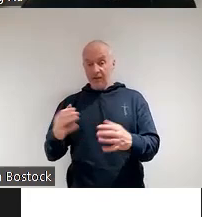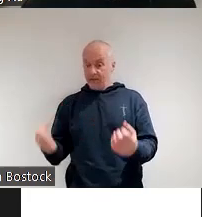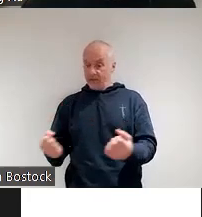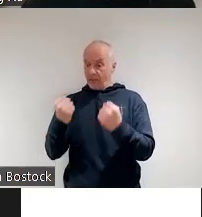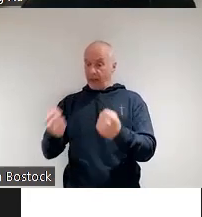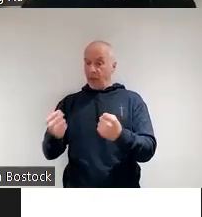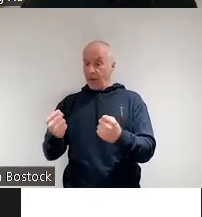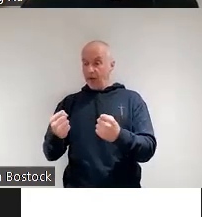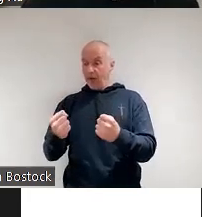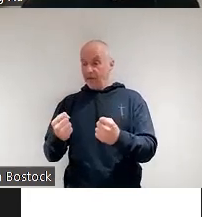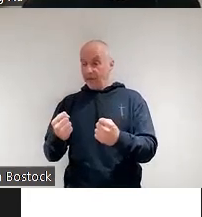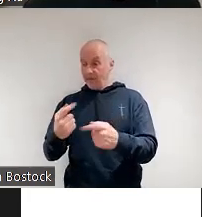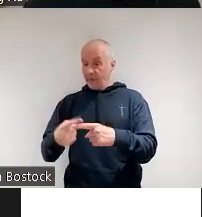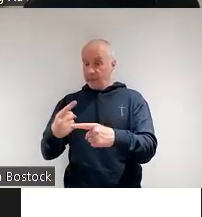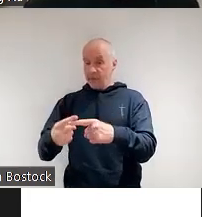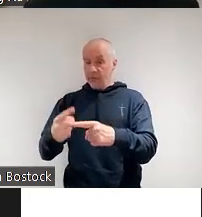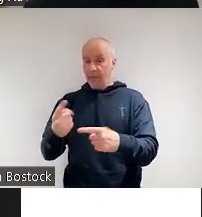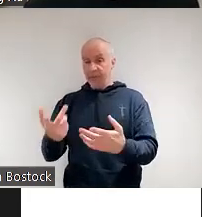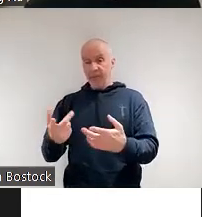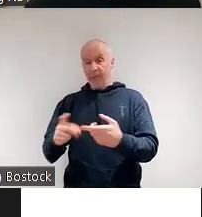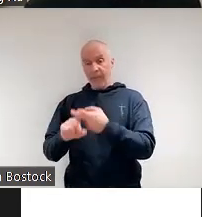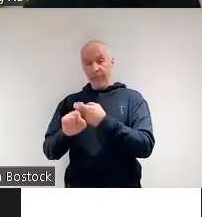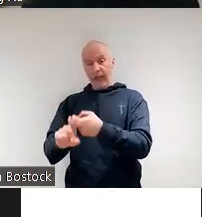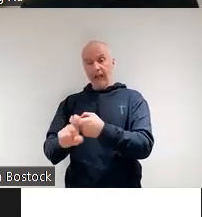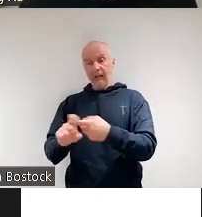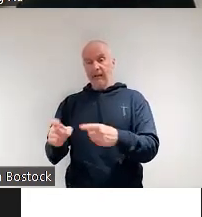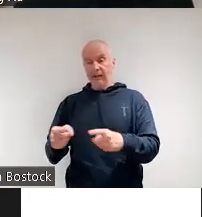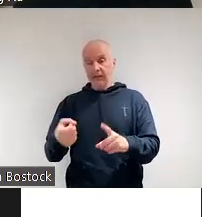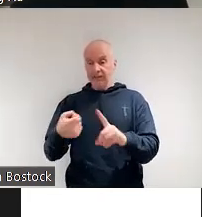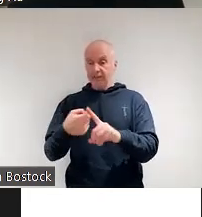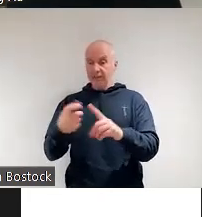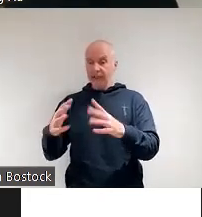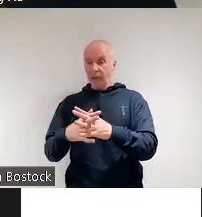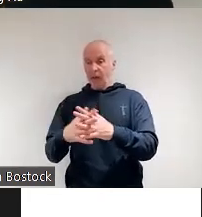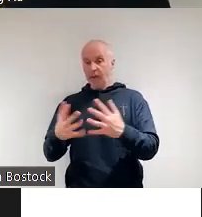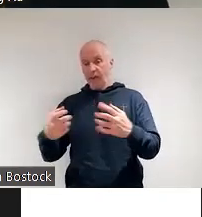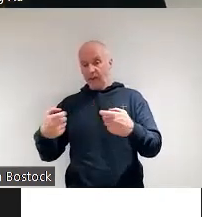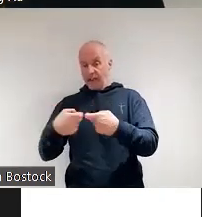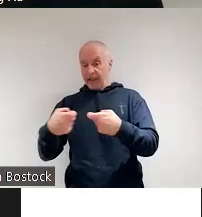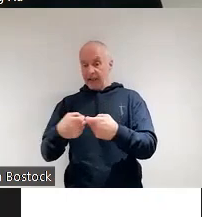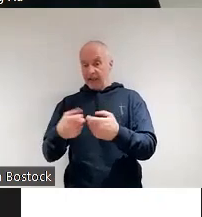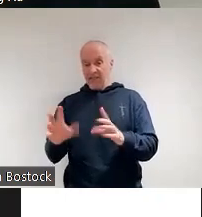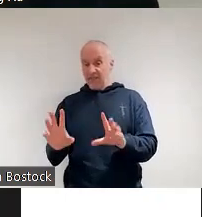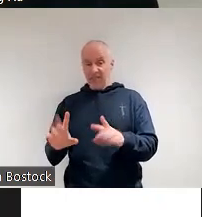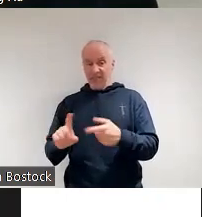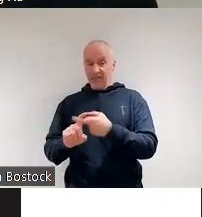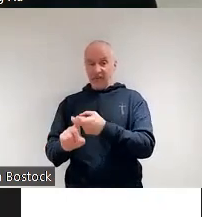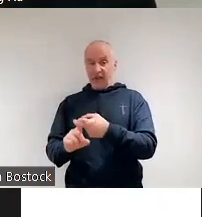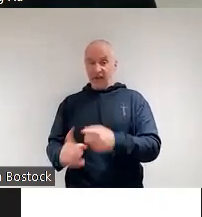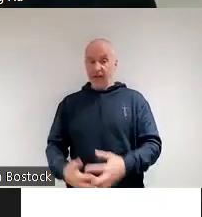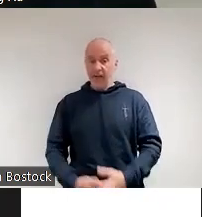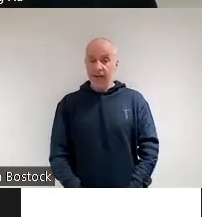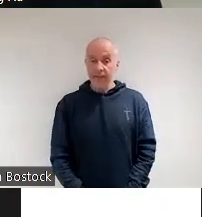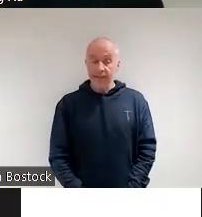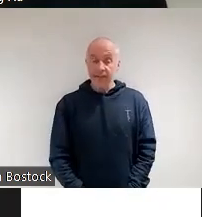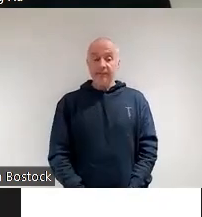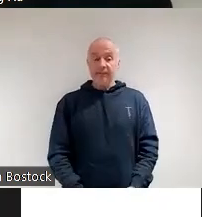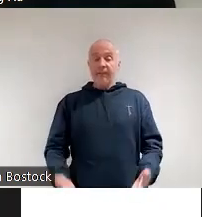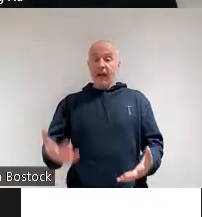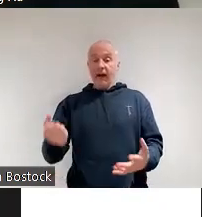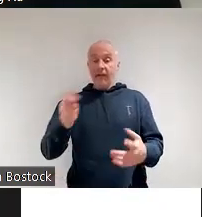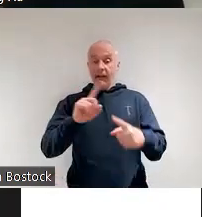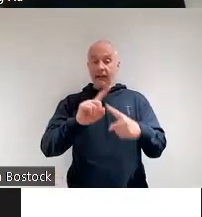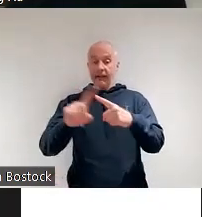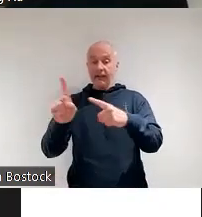density, physics is physics, right? I believe you know all this better than me. So we have different sorts of options here as well.